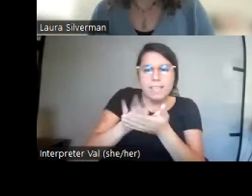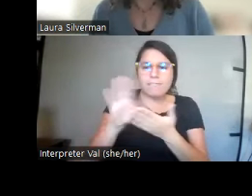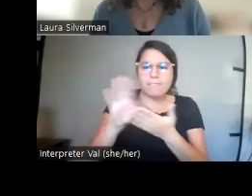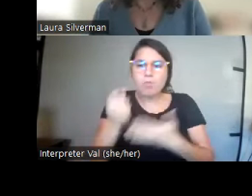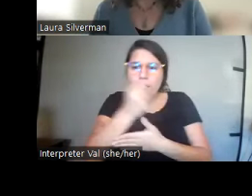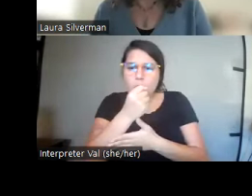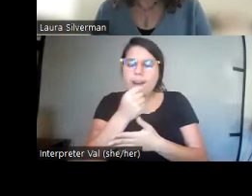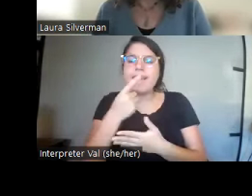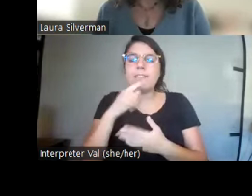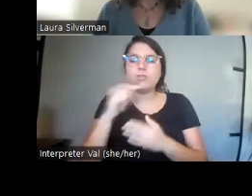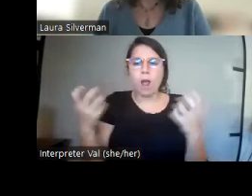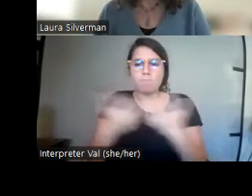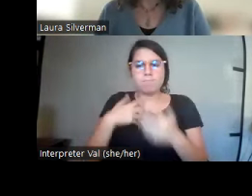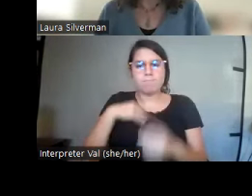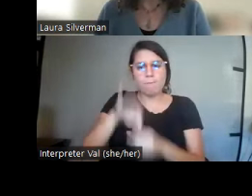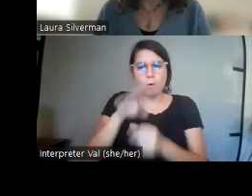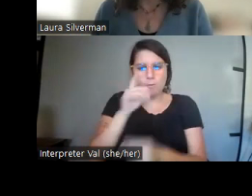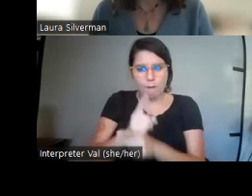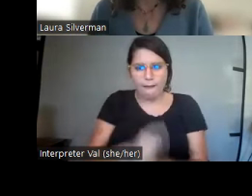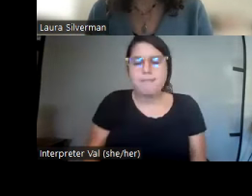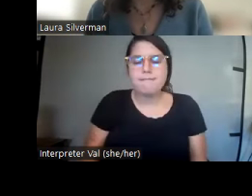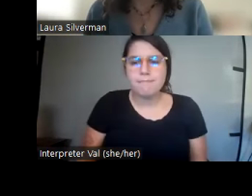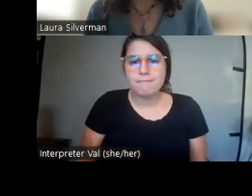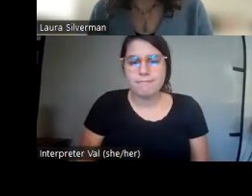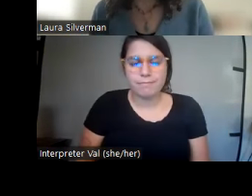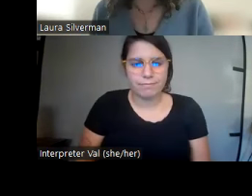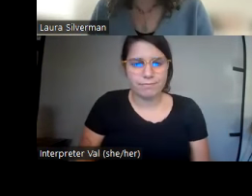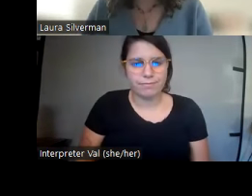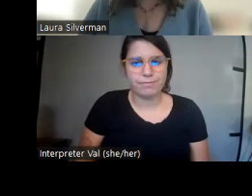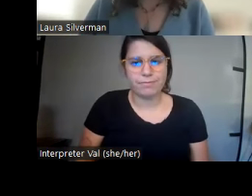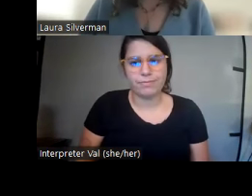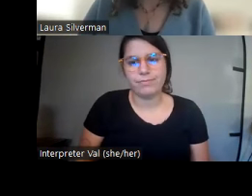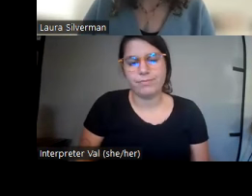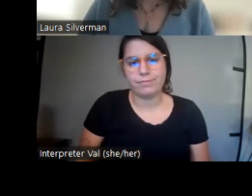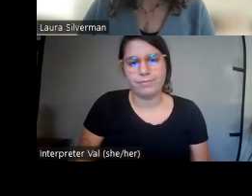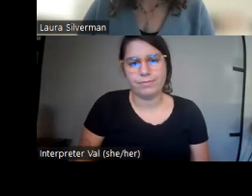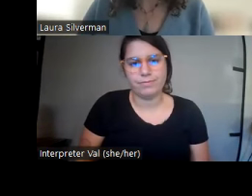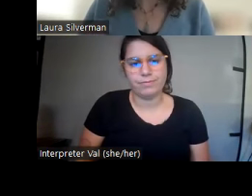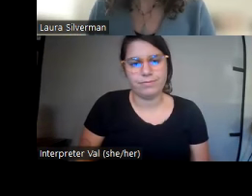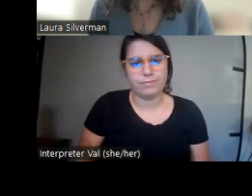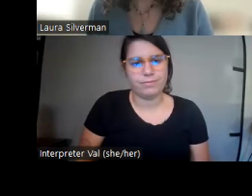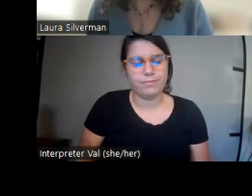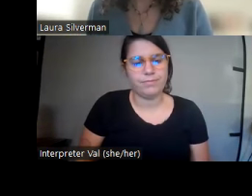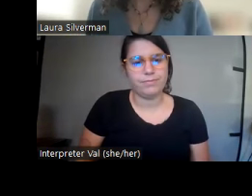priorities, just to ensure that you can make an informed decision when you vote.